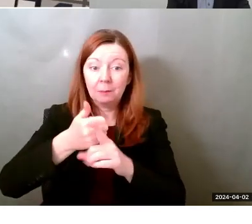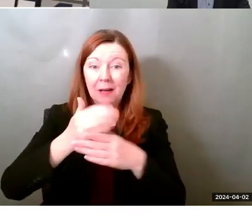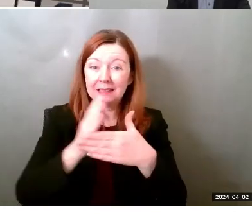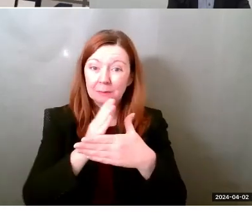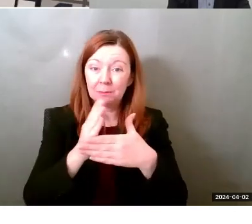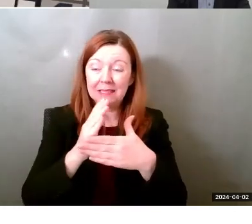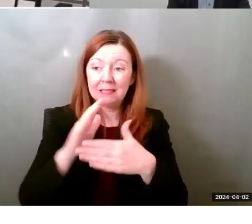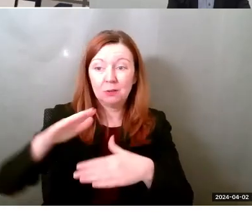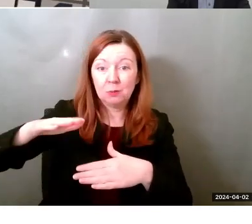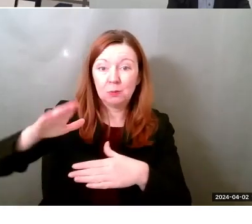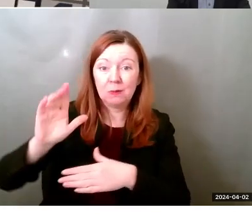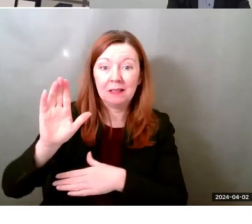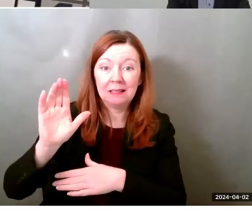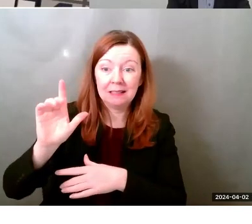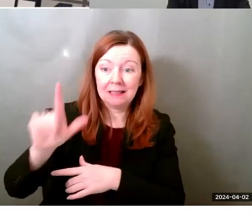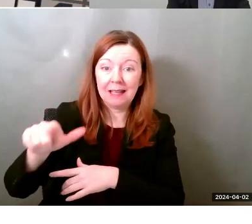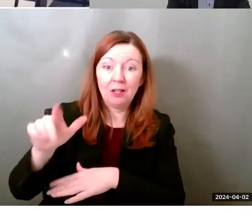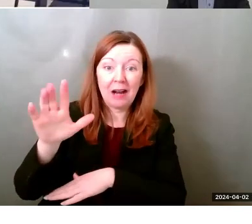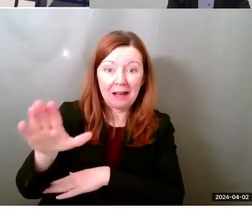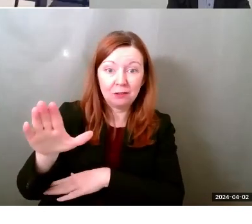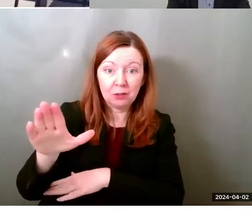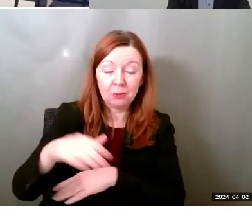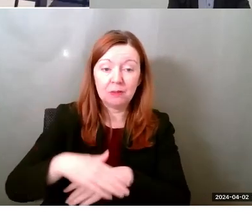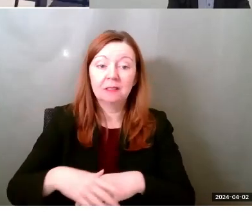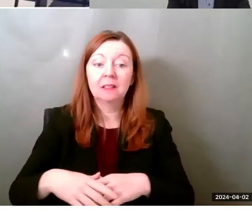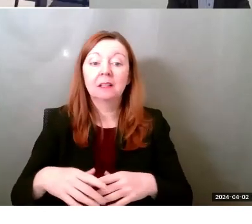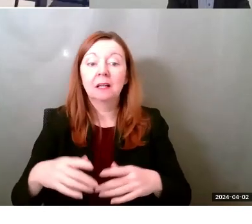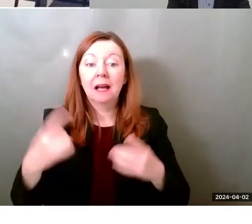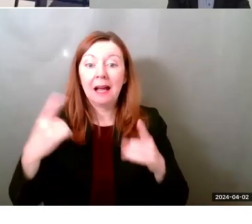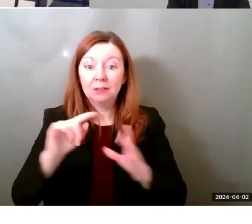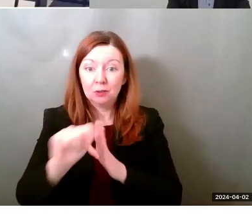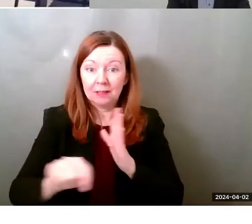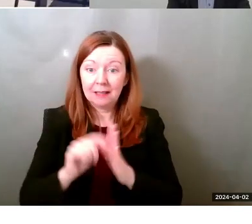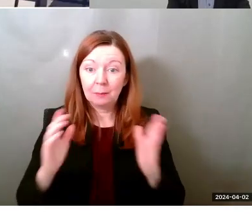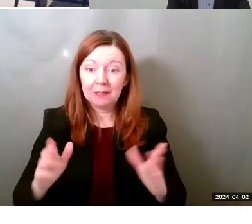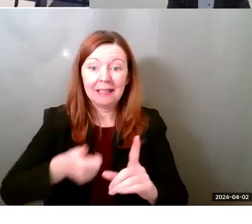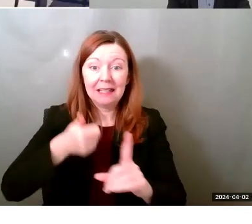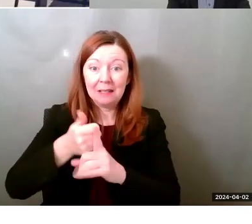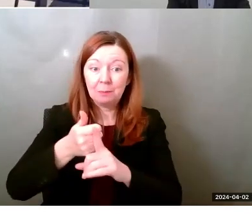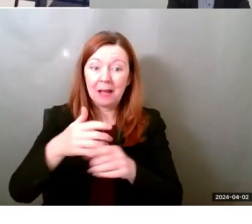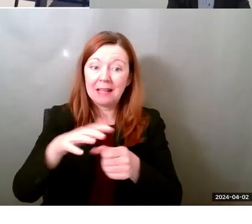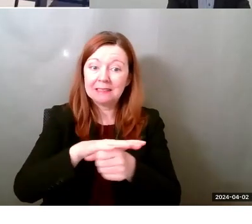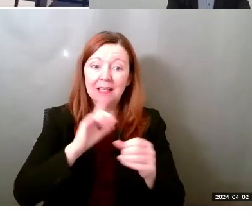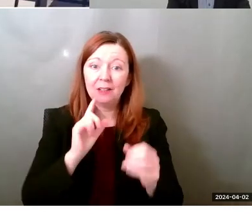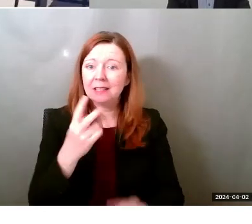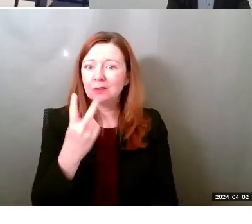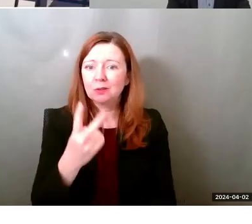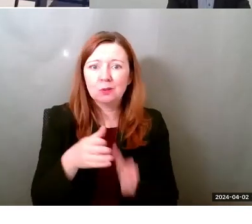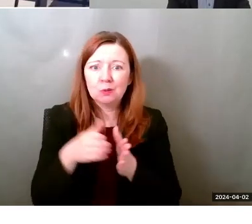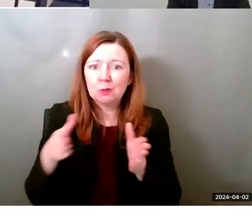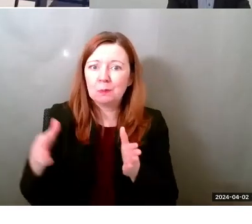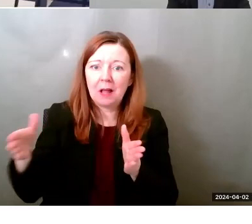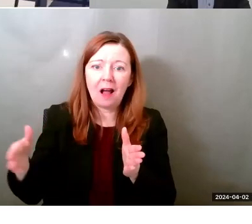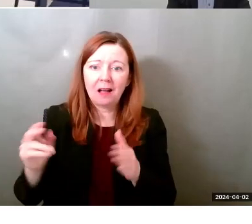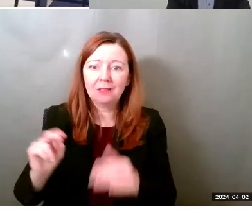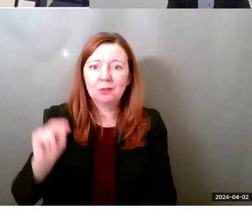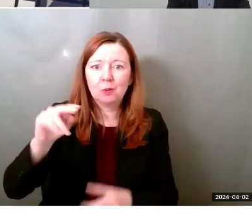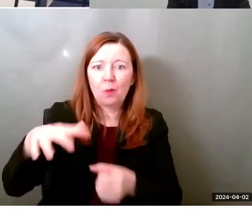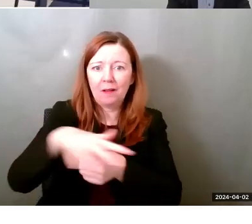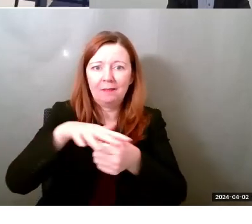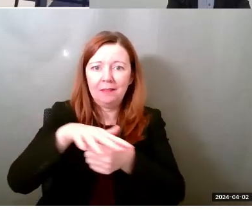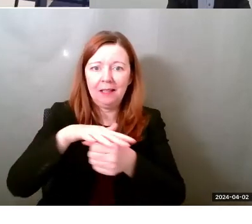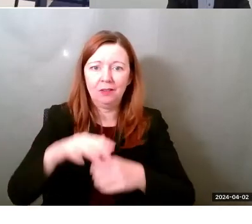late afternoon times. And during these periods, the impacted area is limited to 2 adjacent blocks north of the surrounding